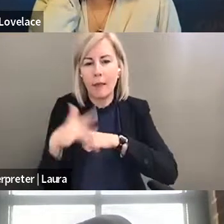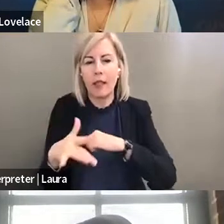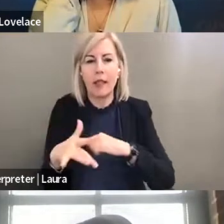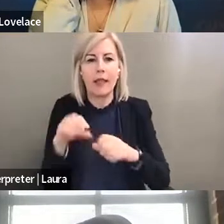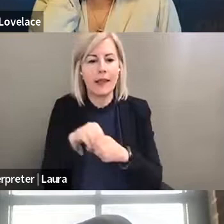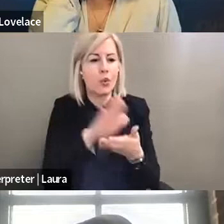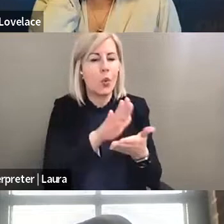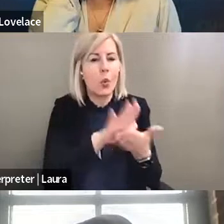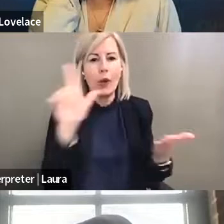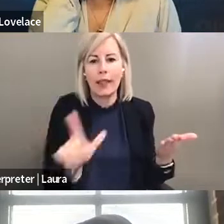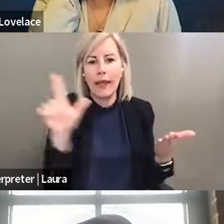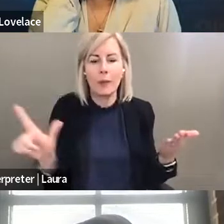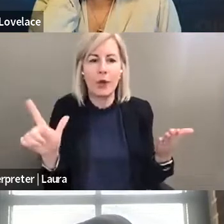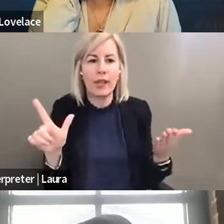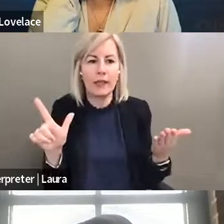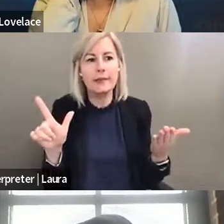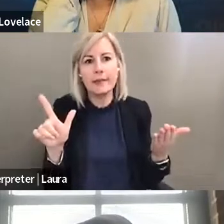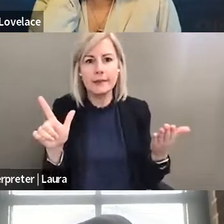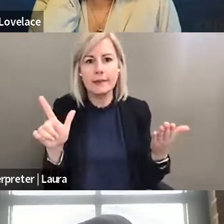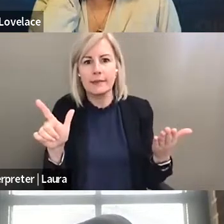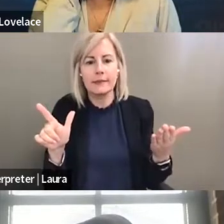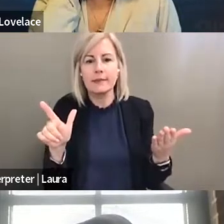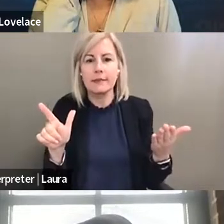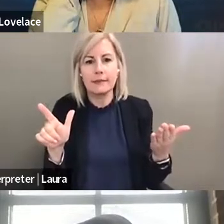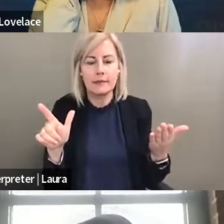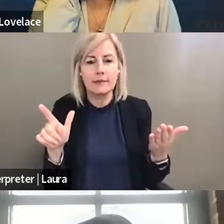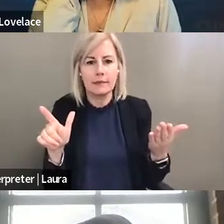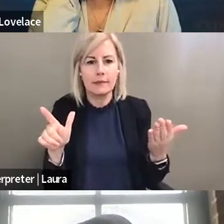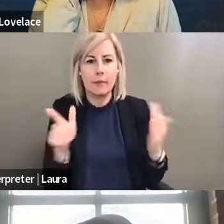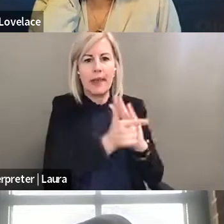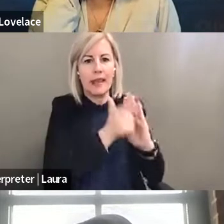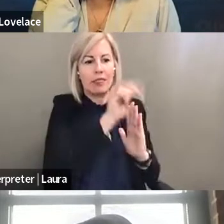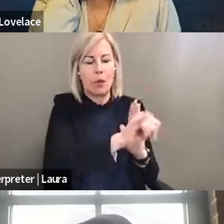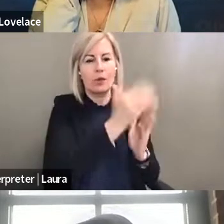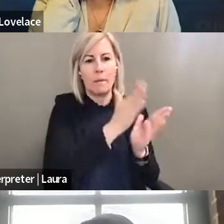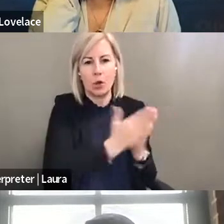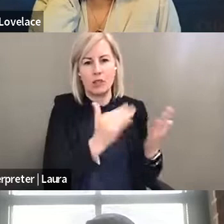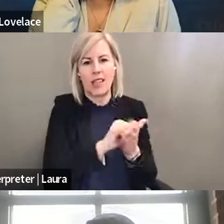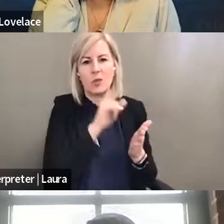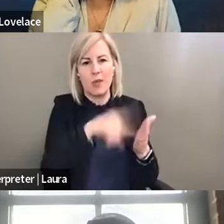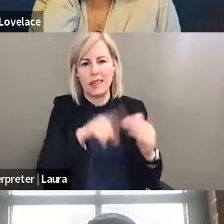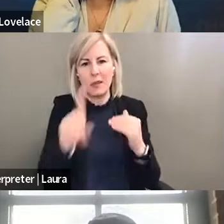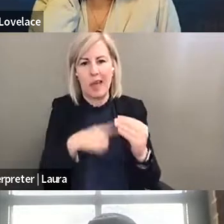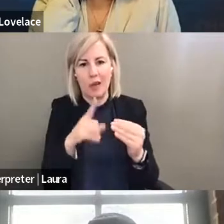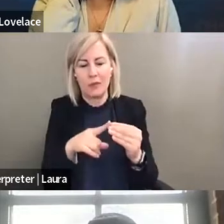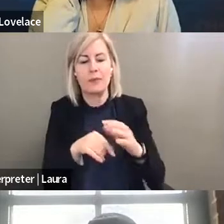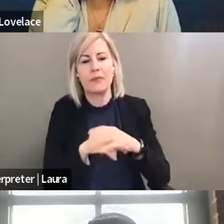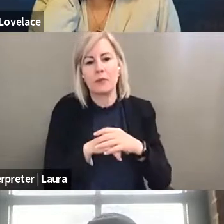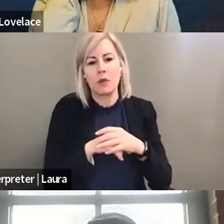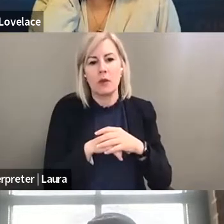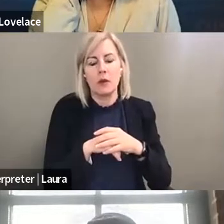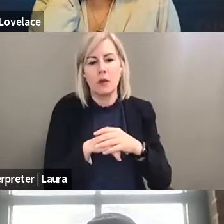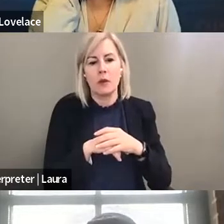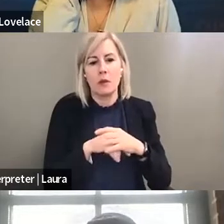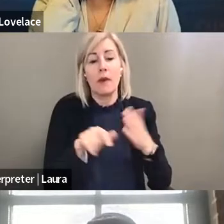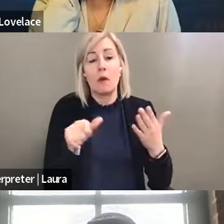school library and that kind of stuff. More than anything else, that's what that piece is about. But there are a lot of